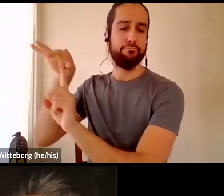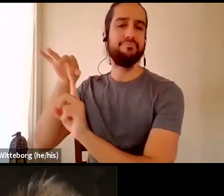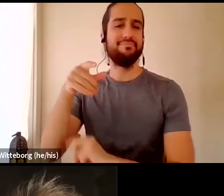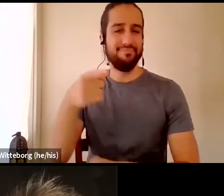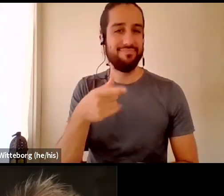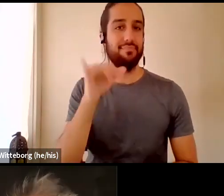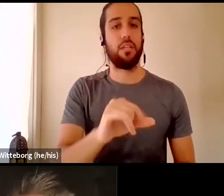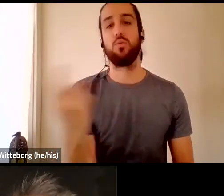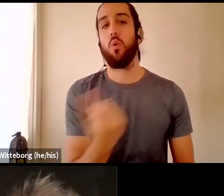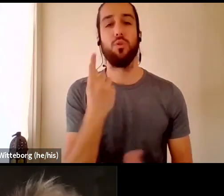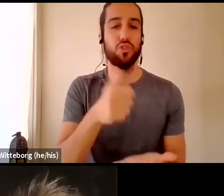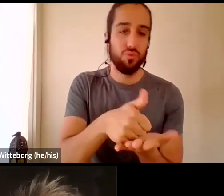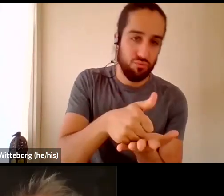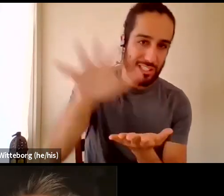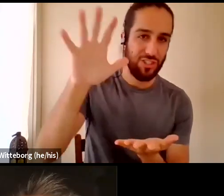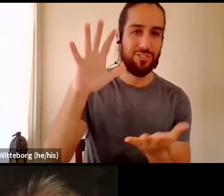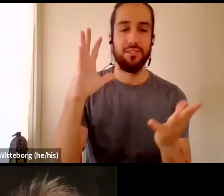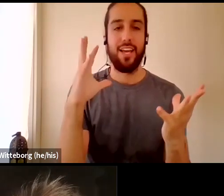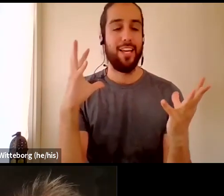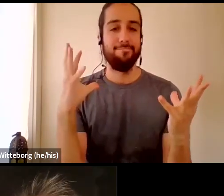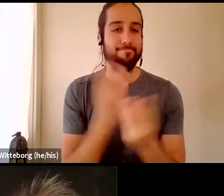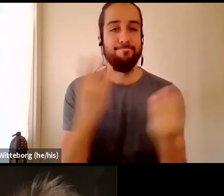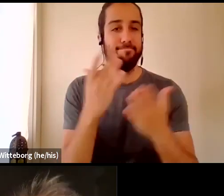and delicious place to be. So,